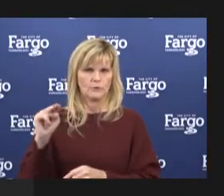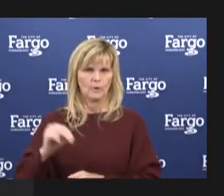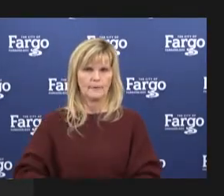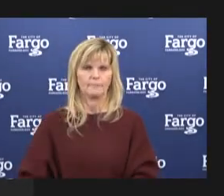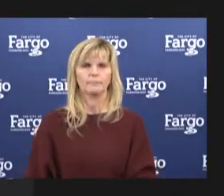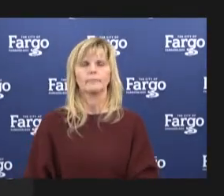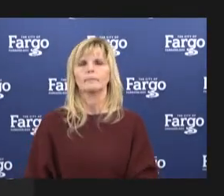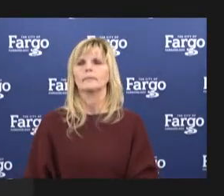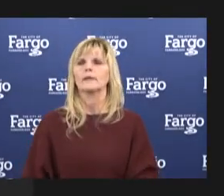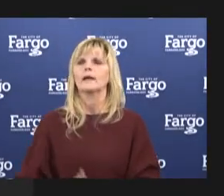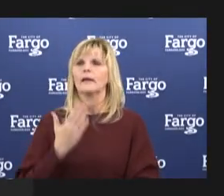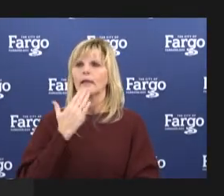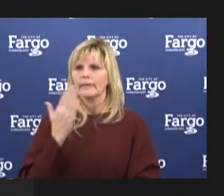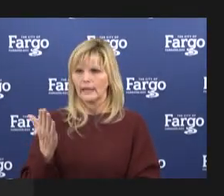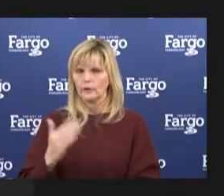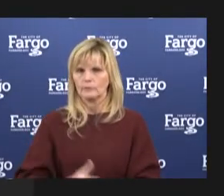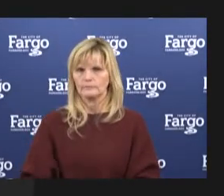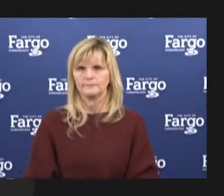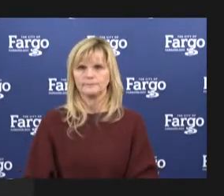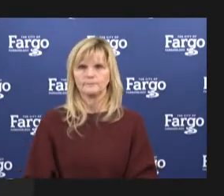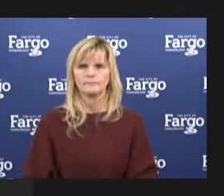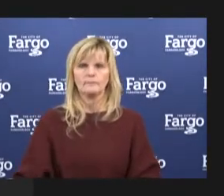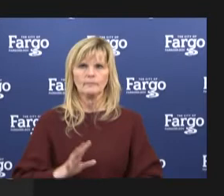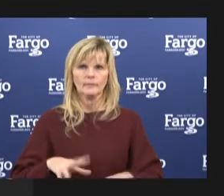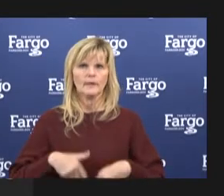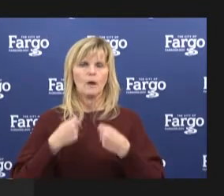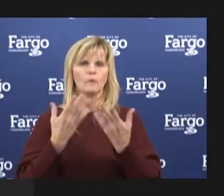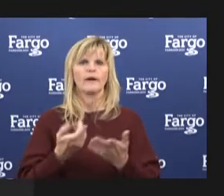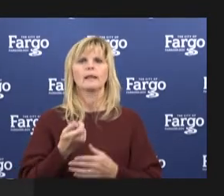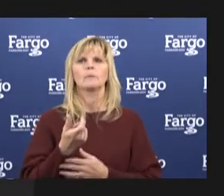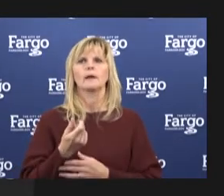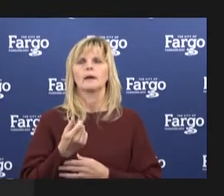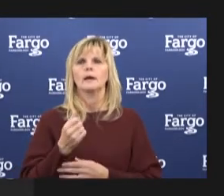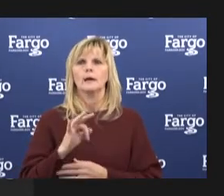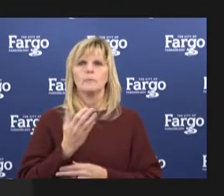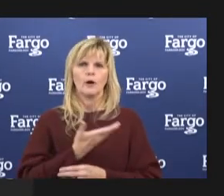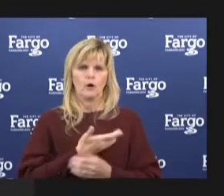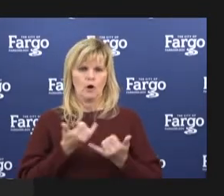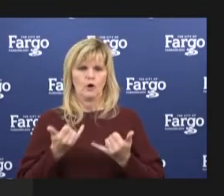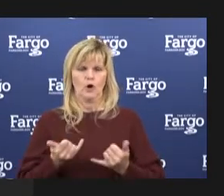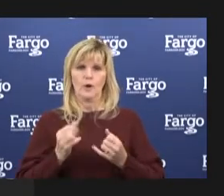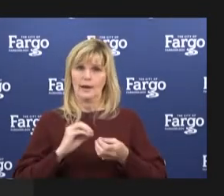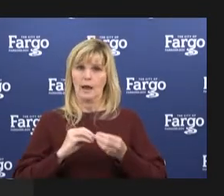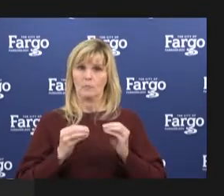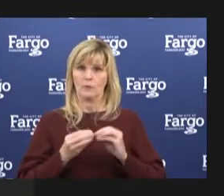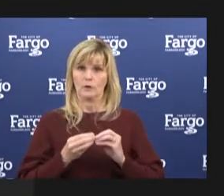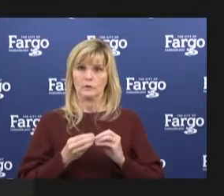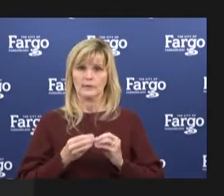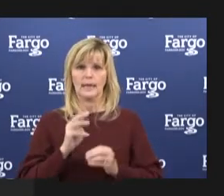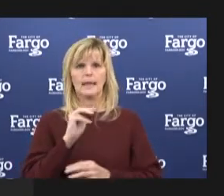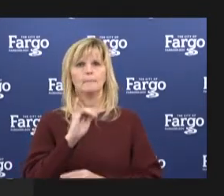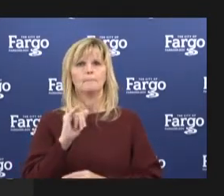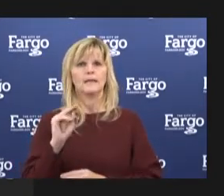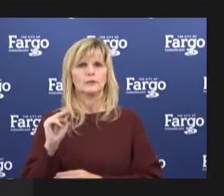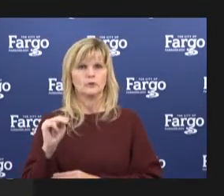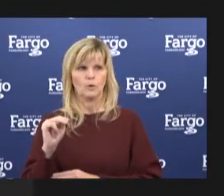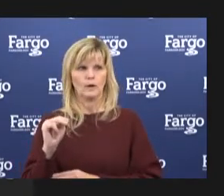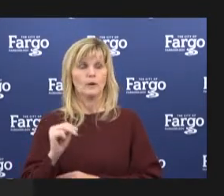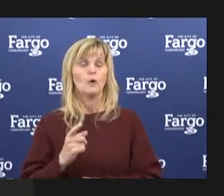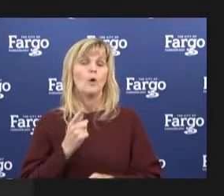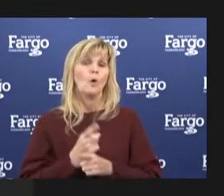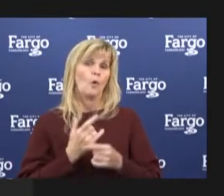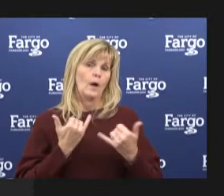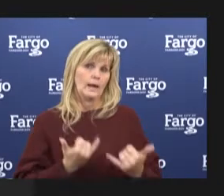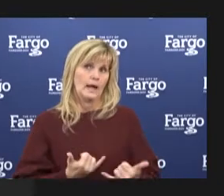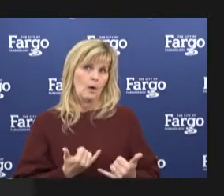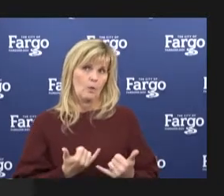Thank you, Mayor Mahoney. I'll just provide a little bit of update on the current numbers that we are seeing in Minnesota. Currently, right